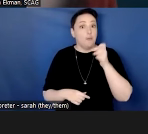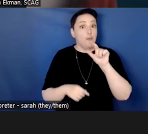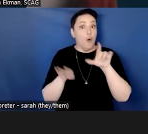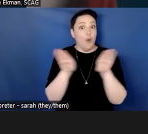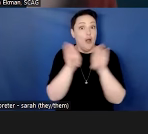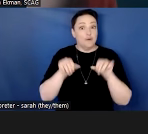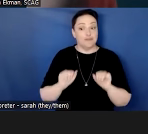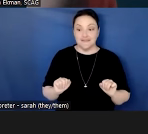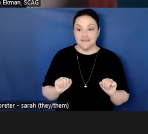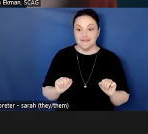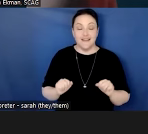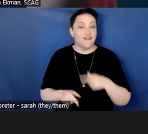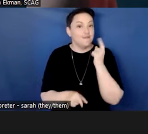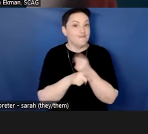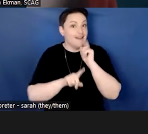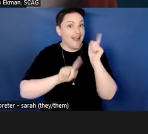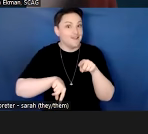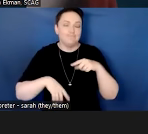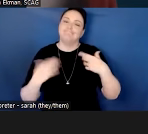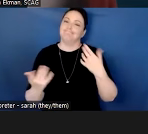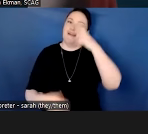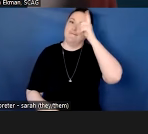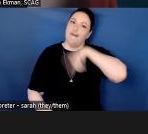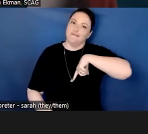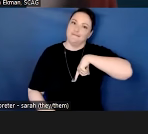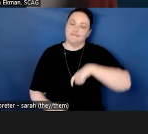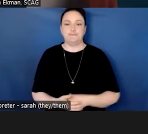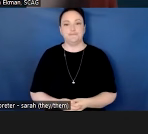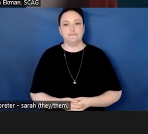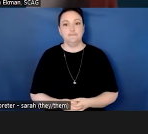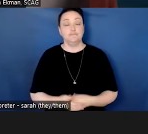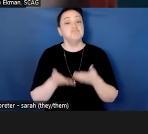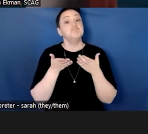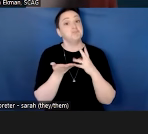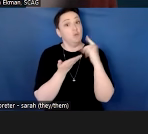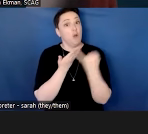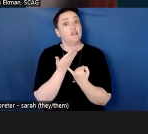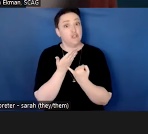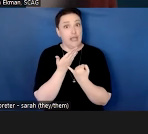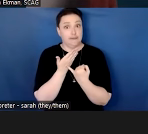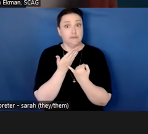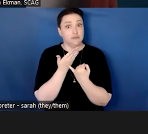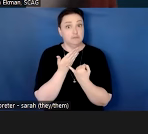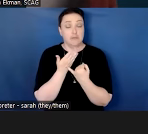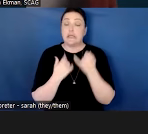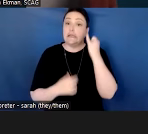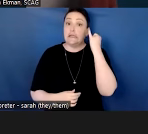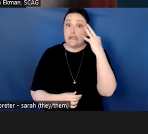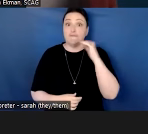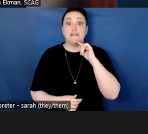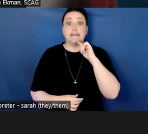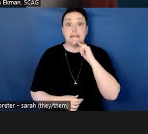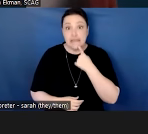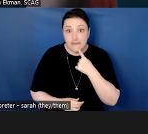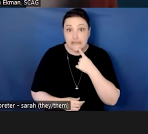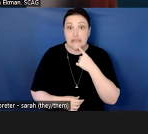So the correct answer is false. A project can still move forward despite its significant unavoidable